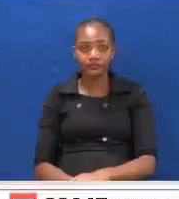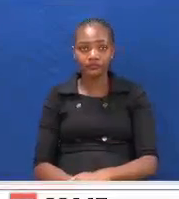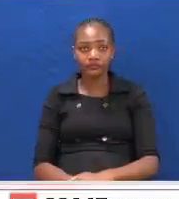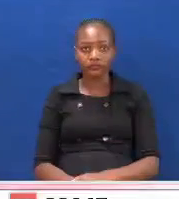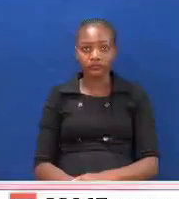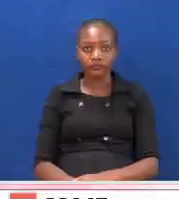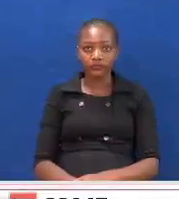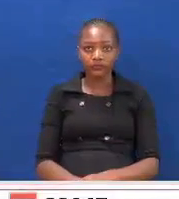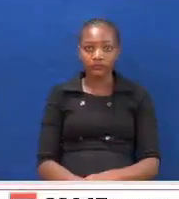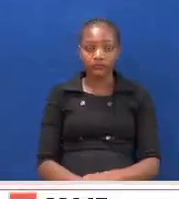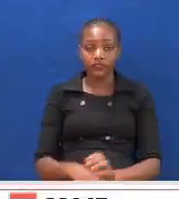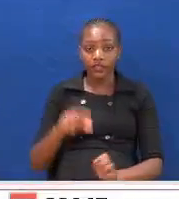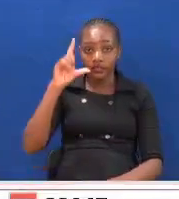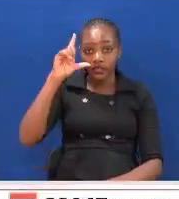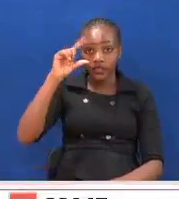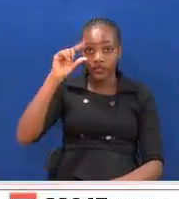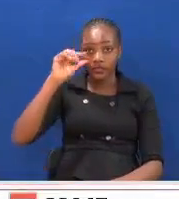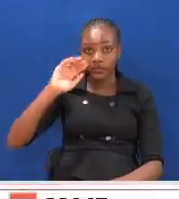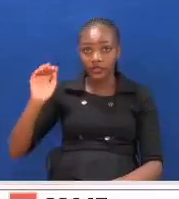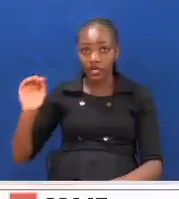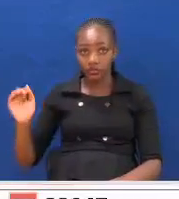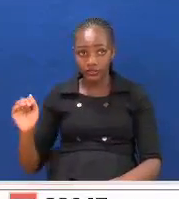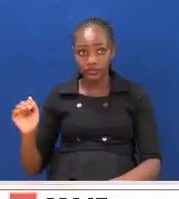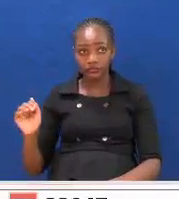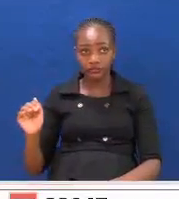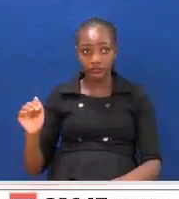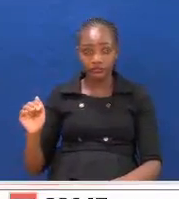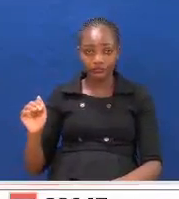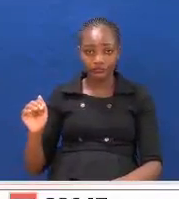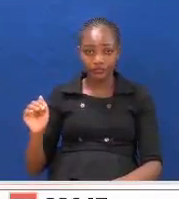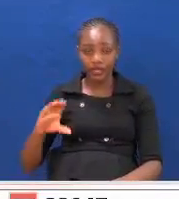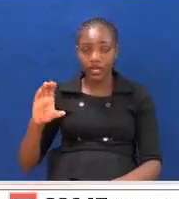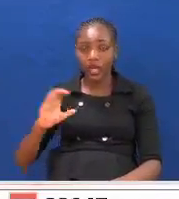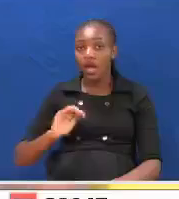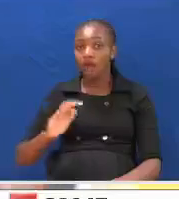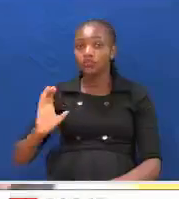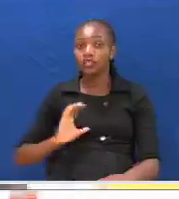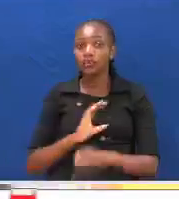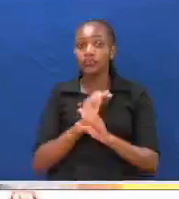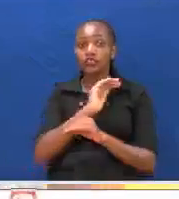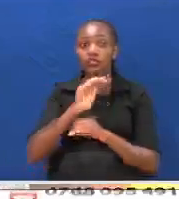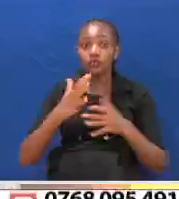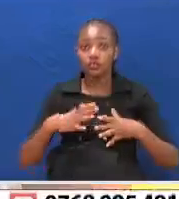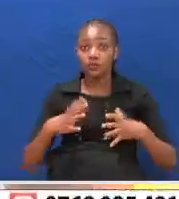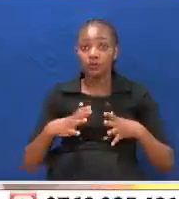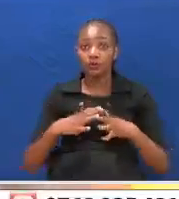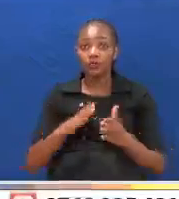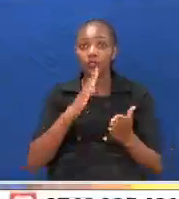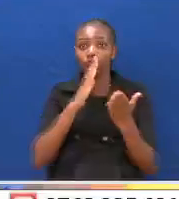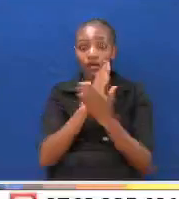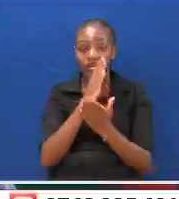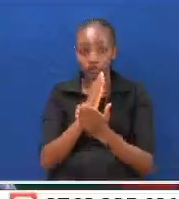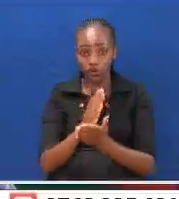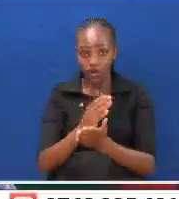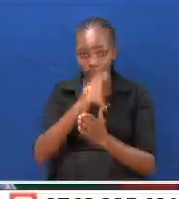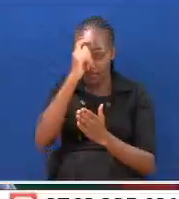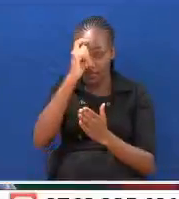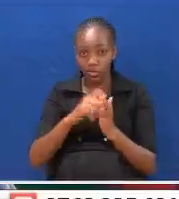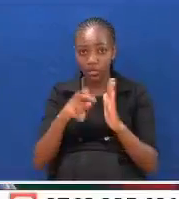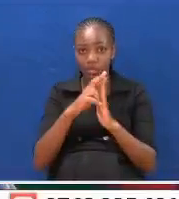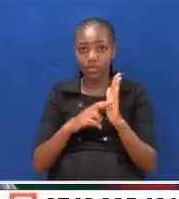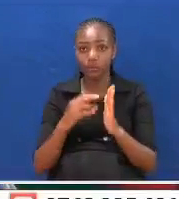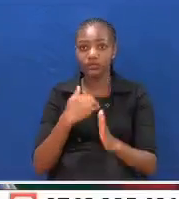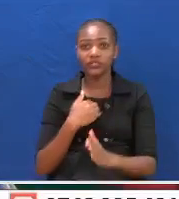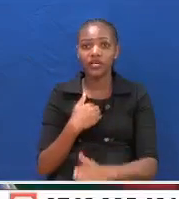In Mombasa County, the County Commissioner Gilbert Kitio called on citizens to adhere to the stipulated COVID-19 protocols. Zaidi